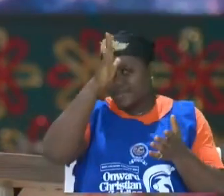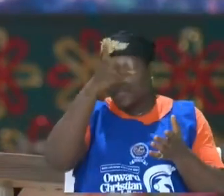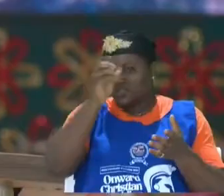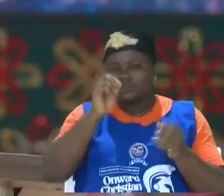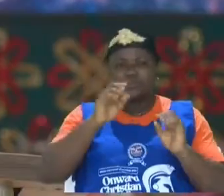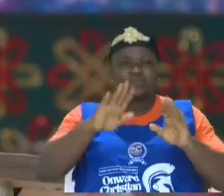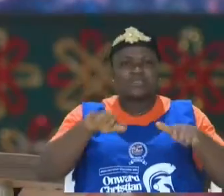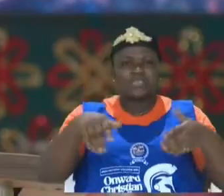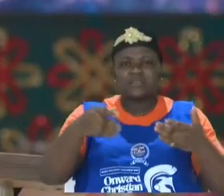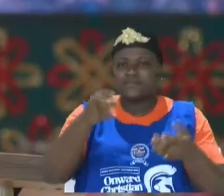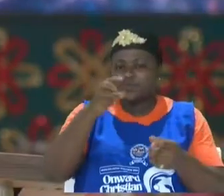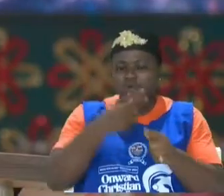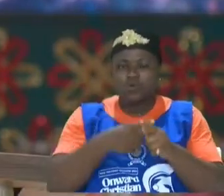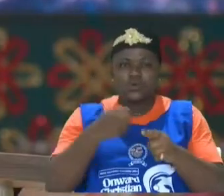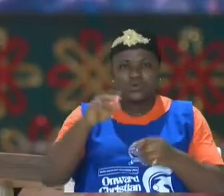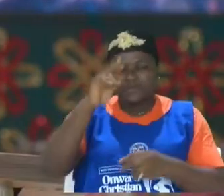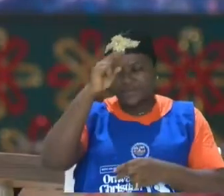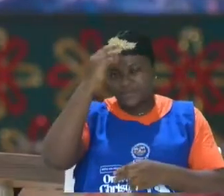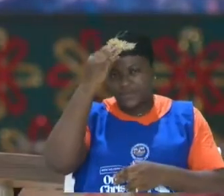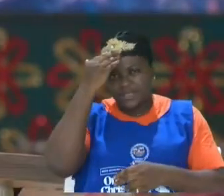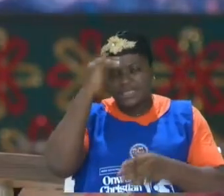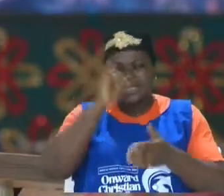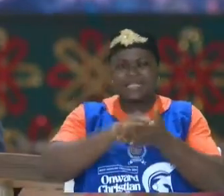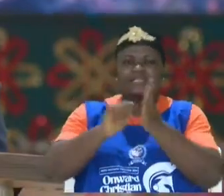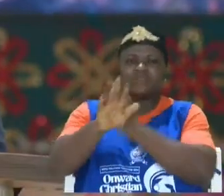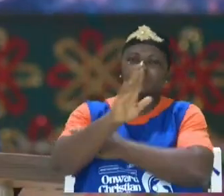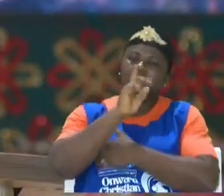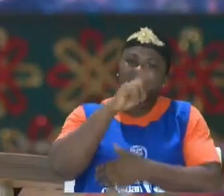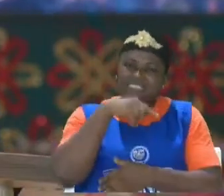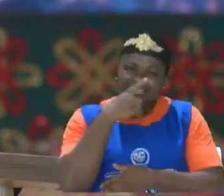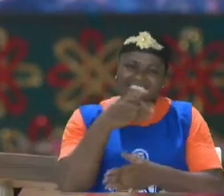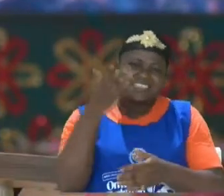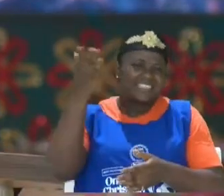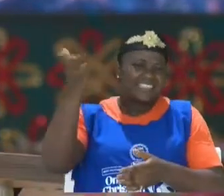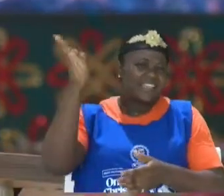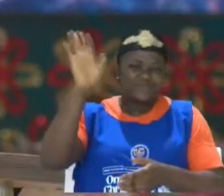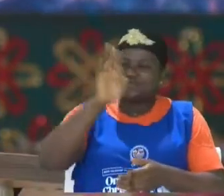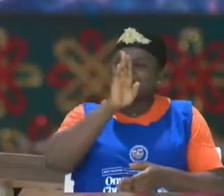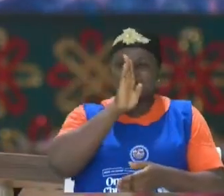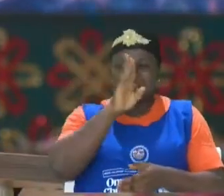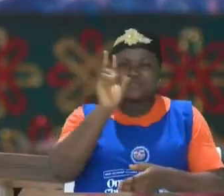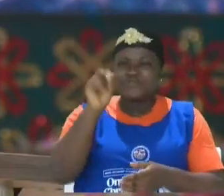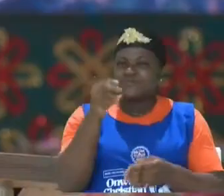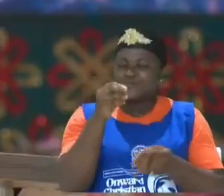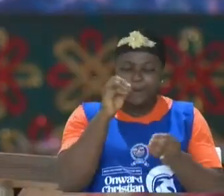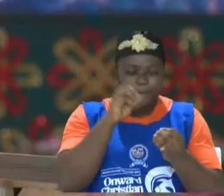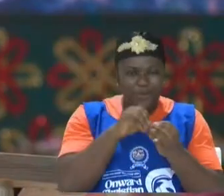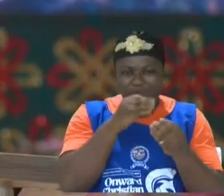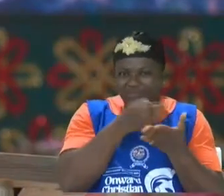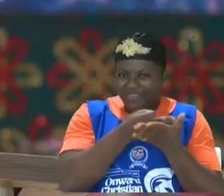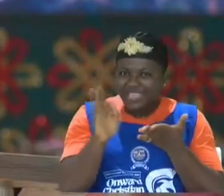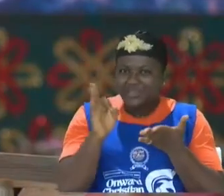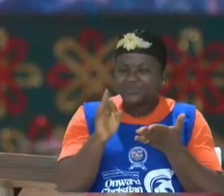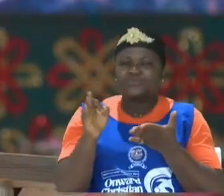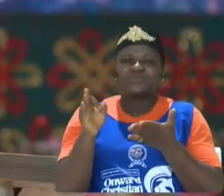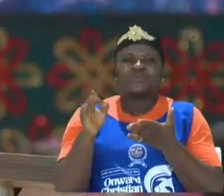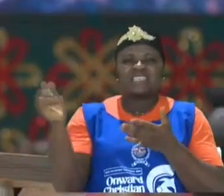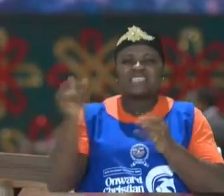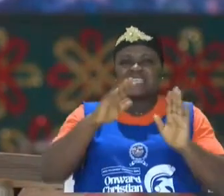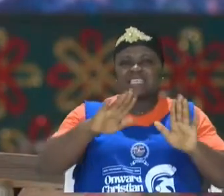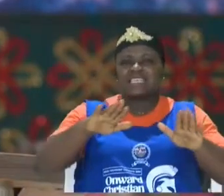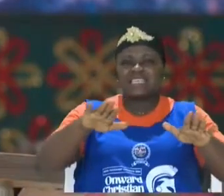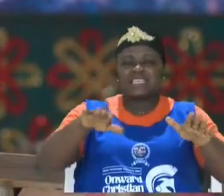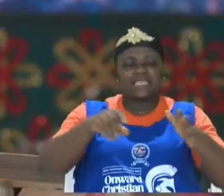word of knowledge that God said, there will be no more failures. They keyed into the word